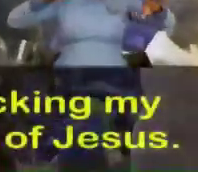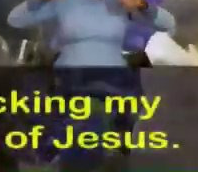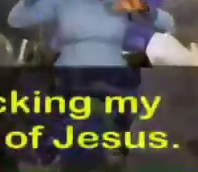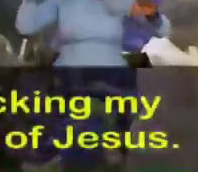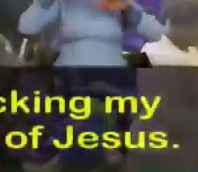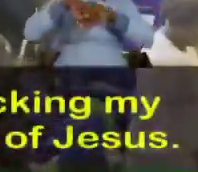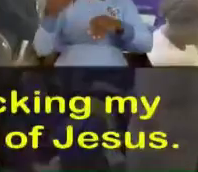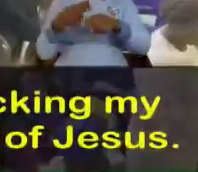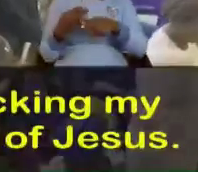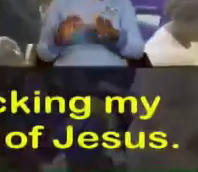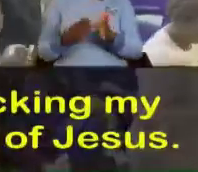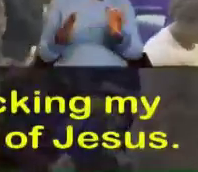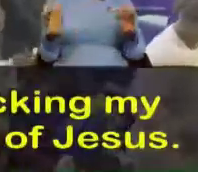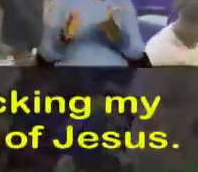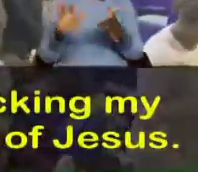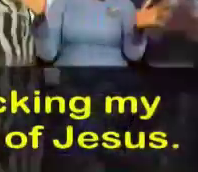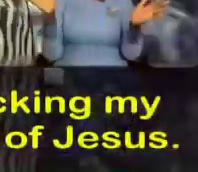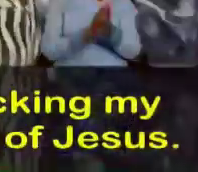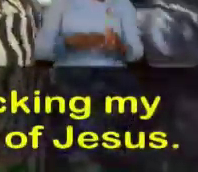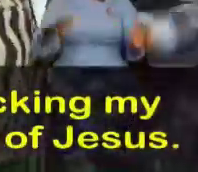Aha, aha. Beni.